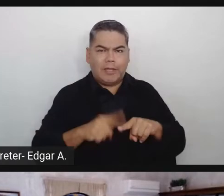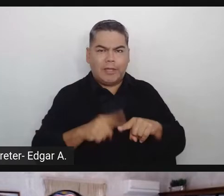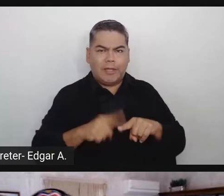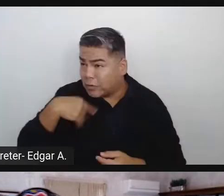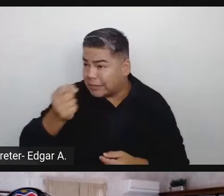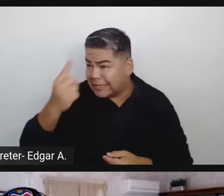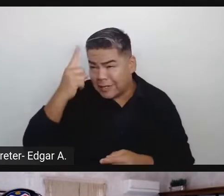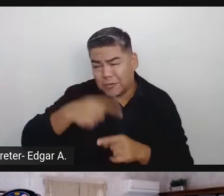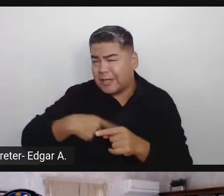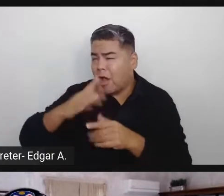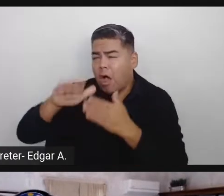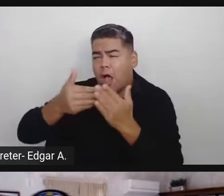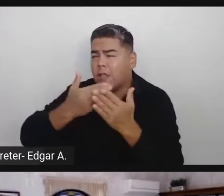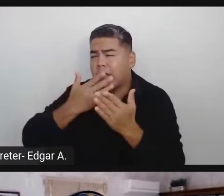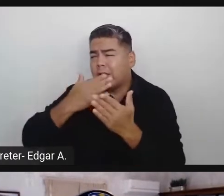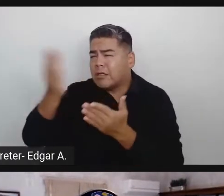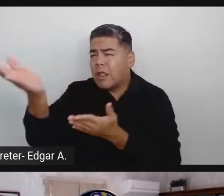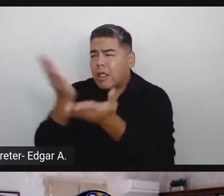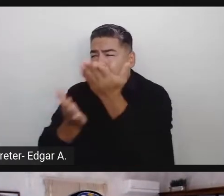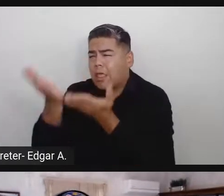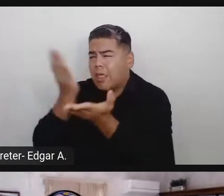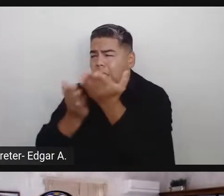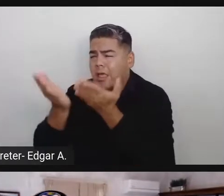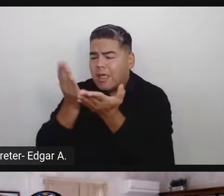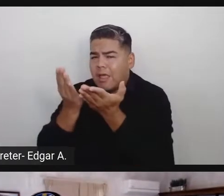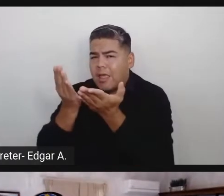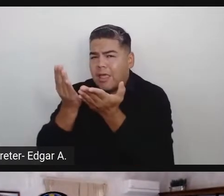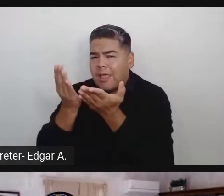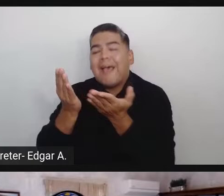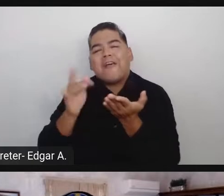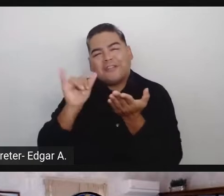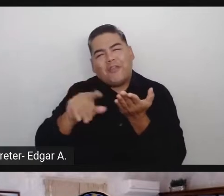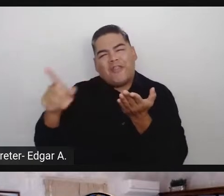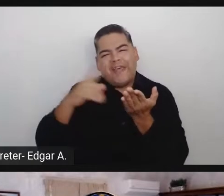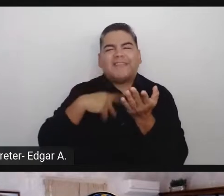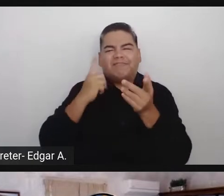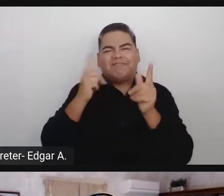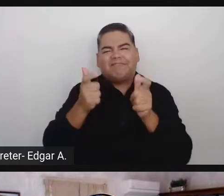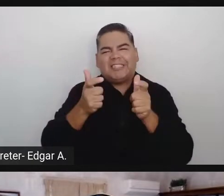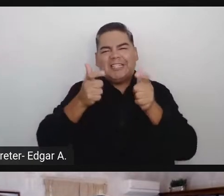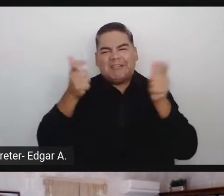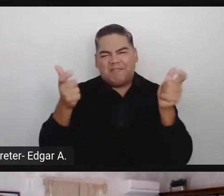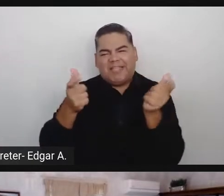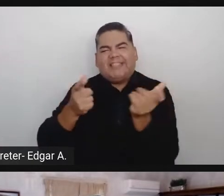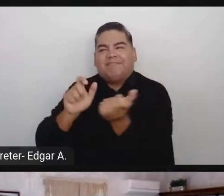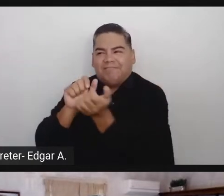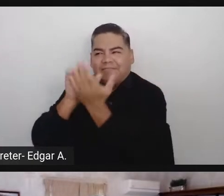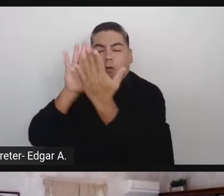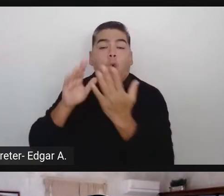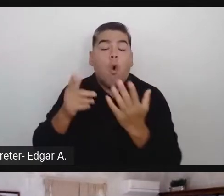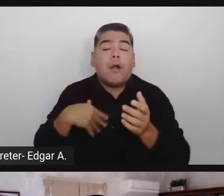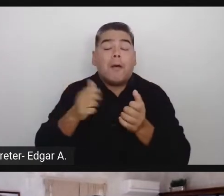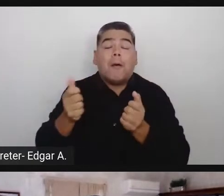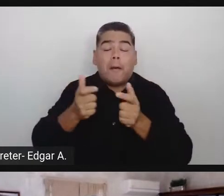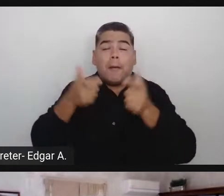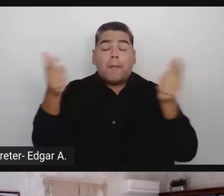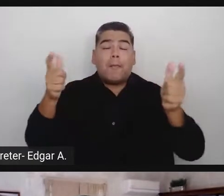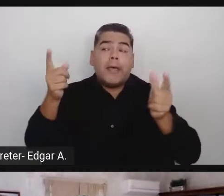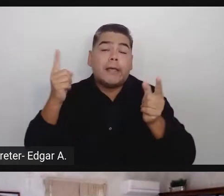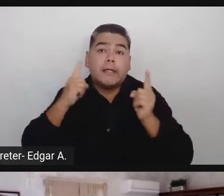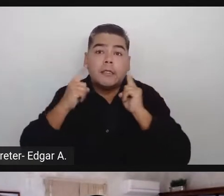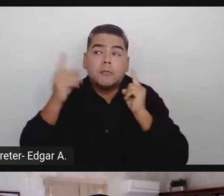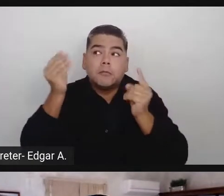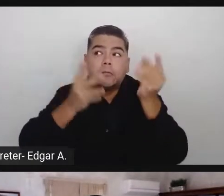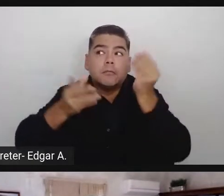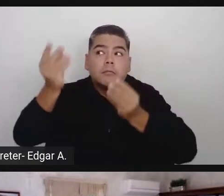colors. And so those are usually the big things that I hear about. And I haven't heard this